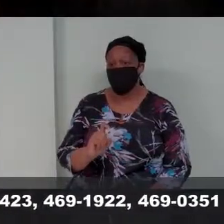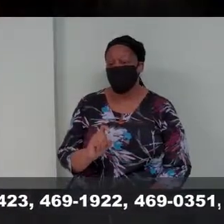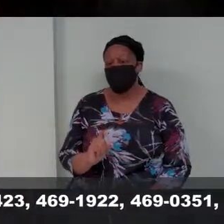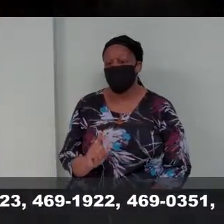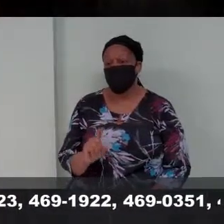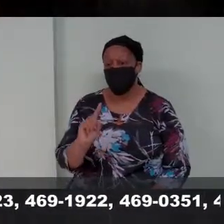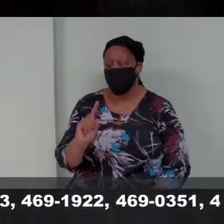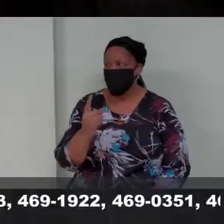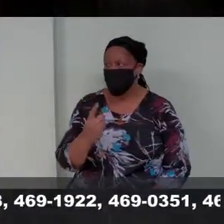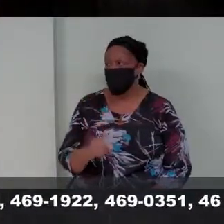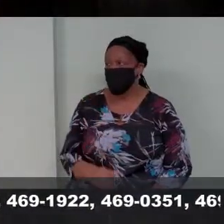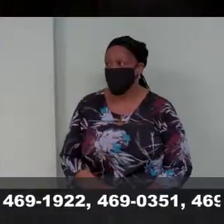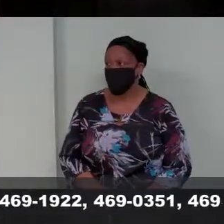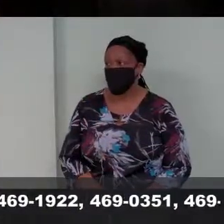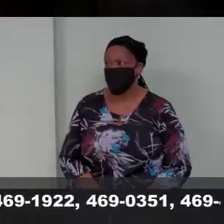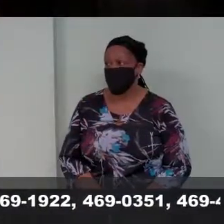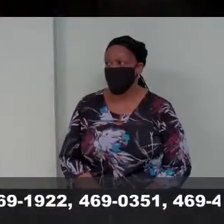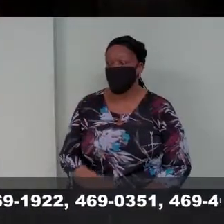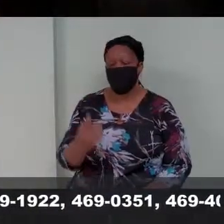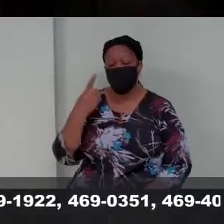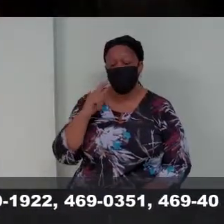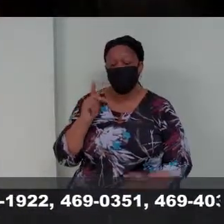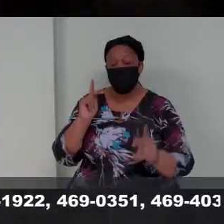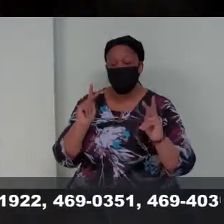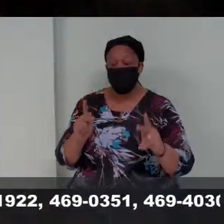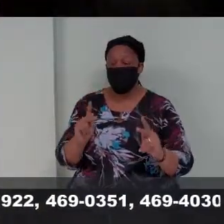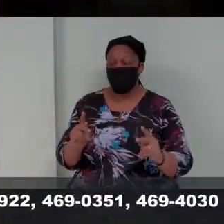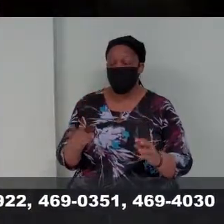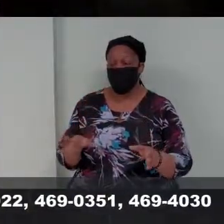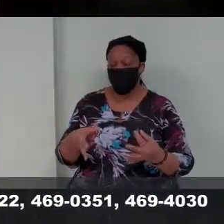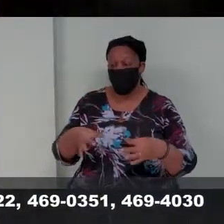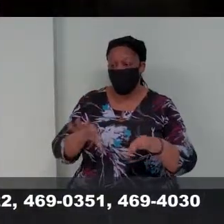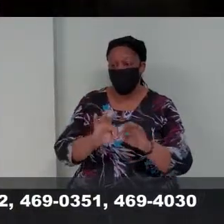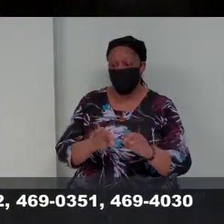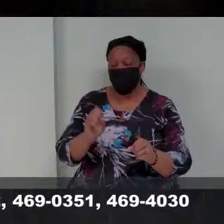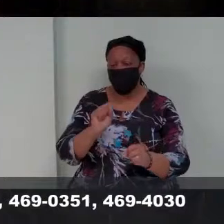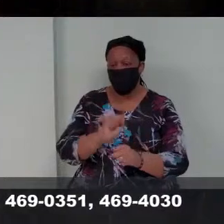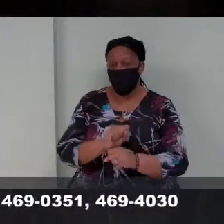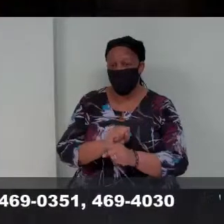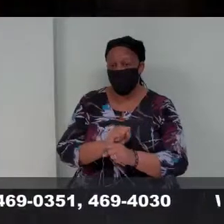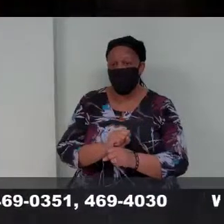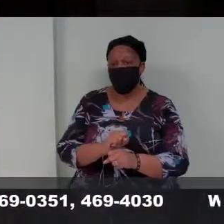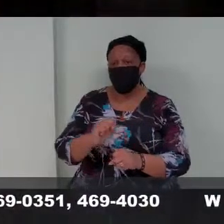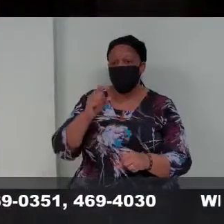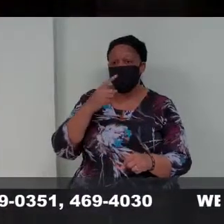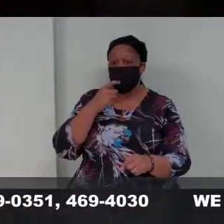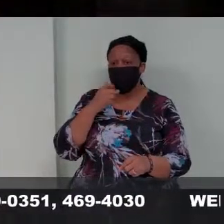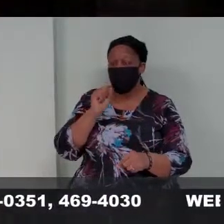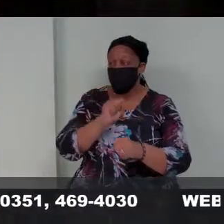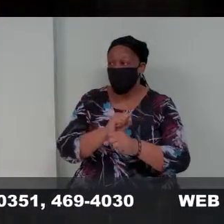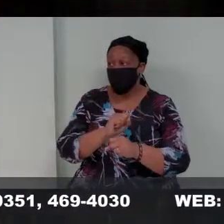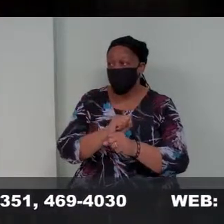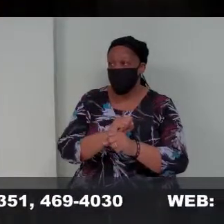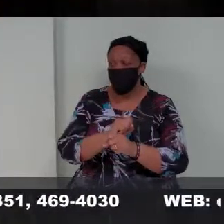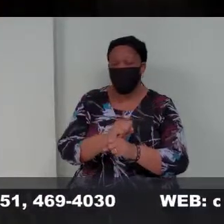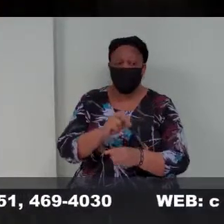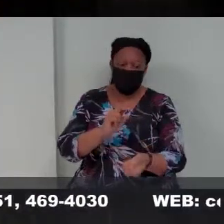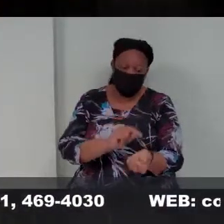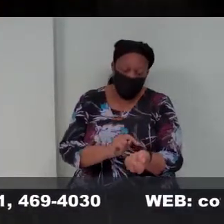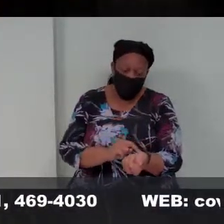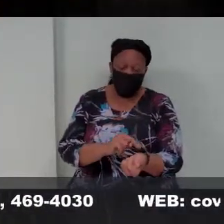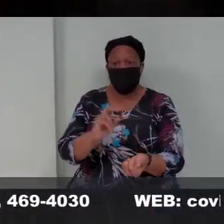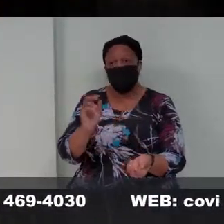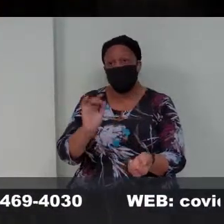Nevis. For the frontline workers, such as customs and immigration officers, nurses,